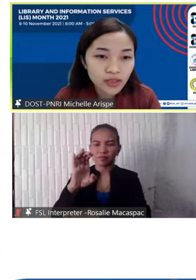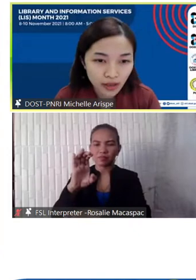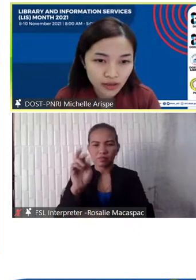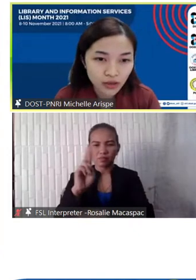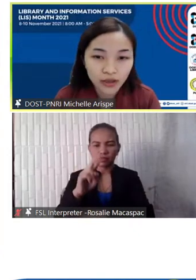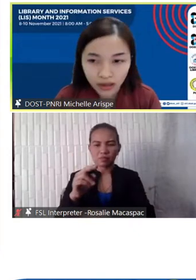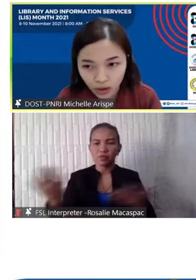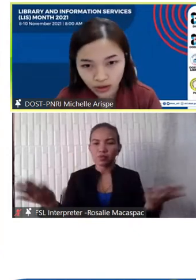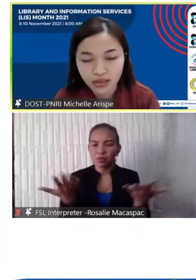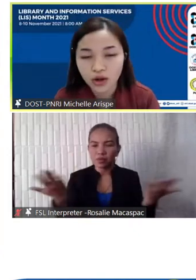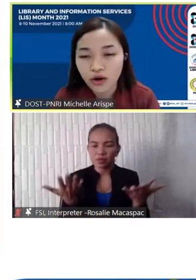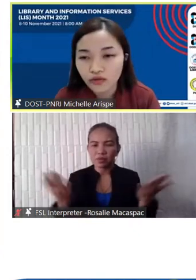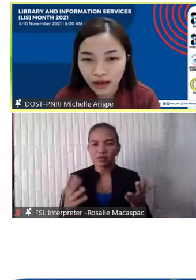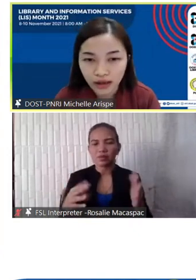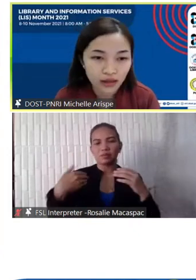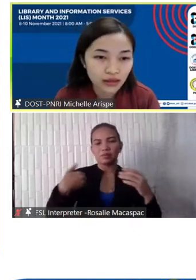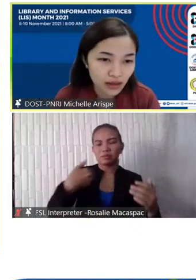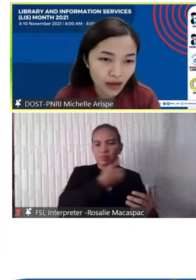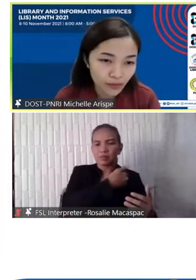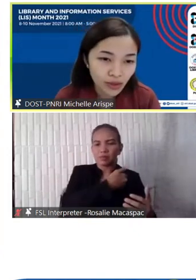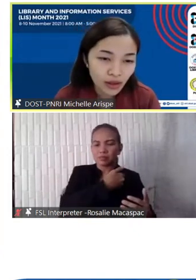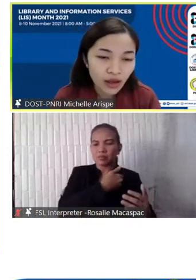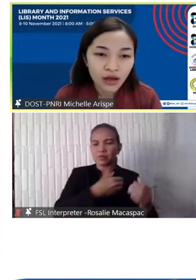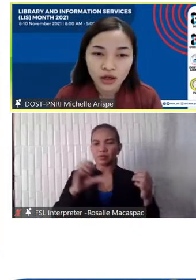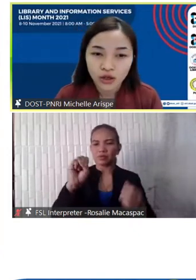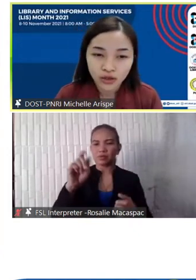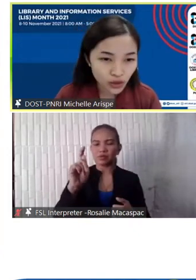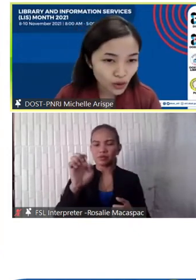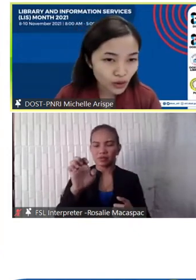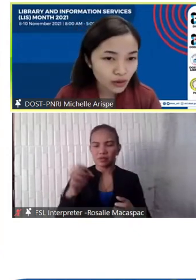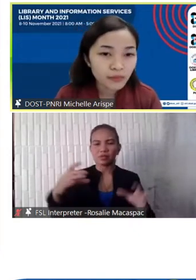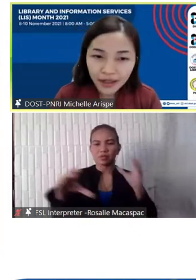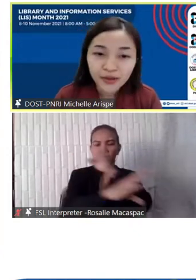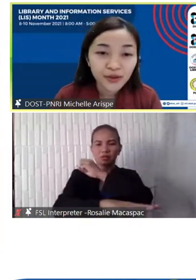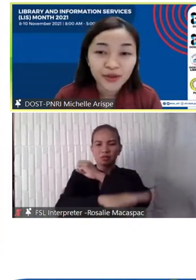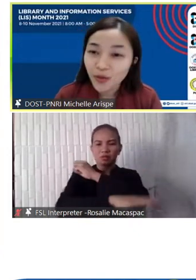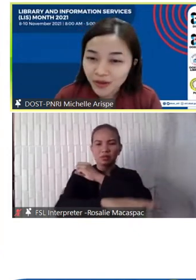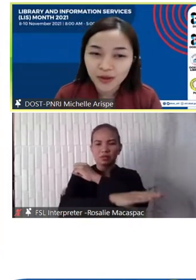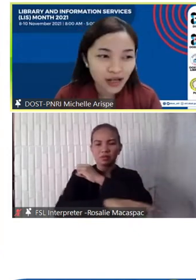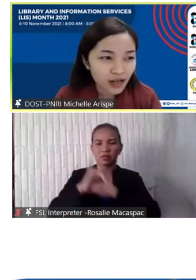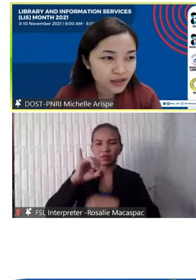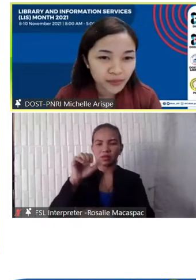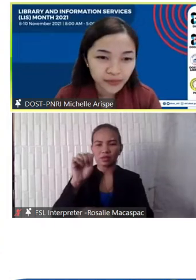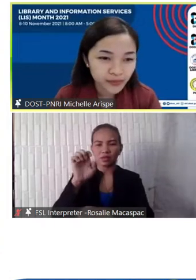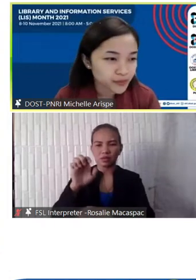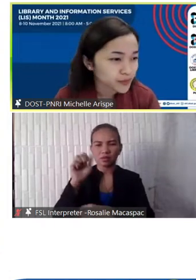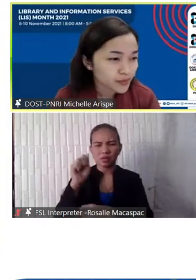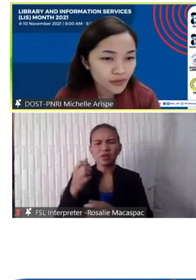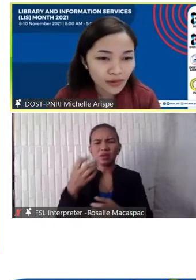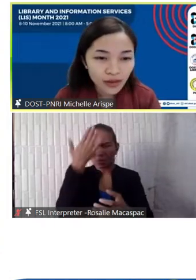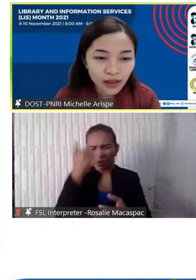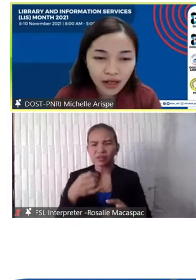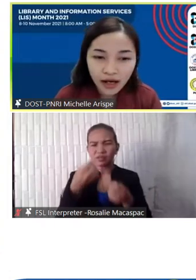the member states or countries of IAEA. So, bakit ko ito kinikwento lahat?